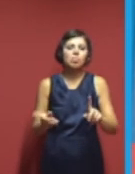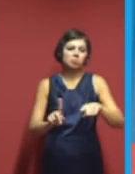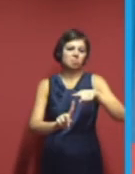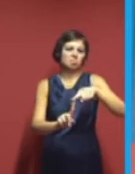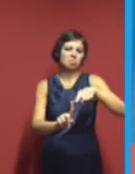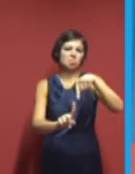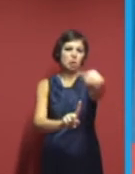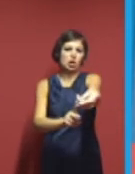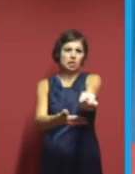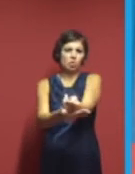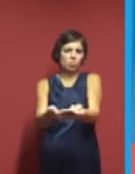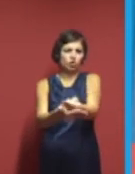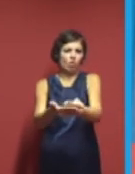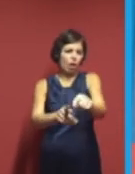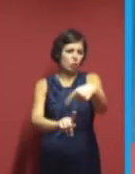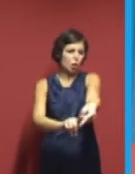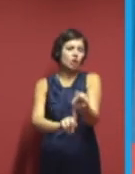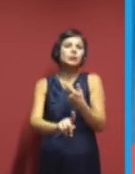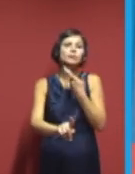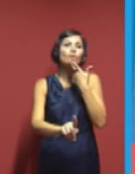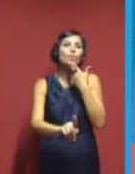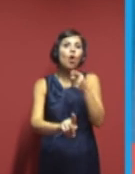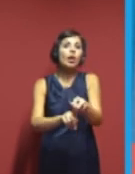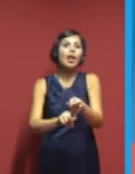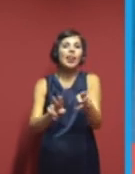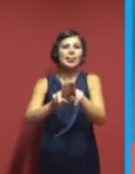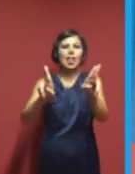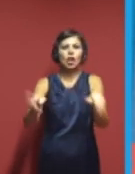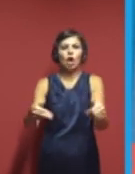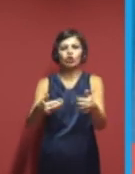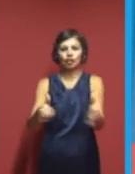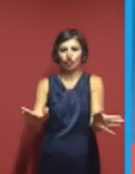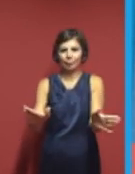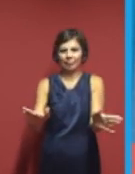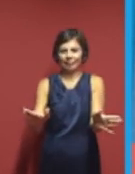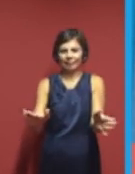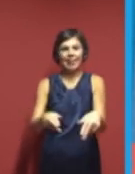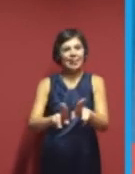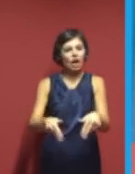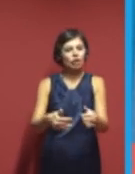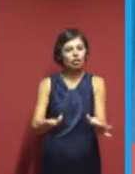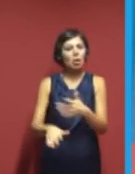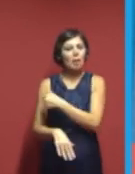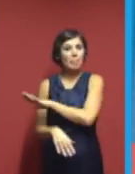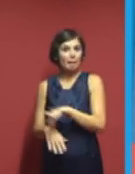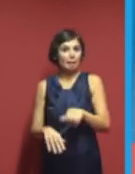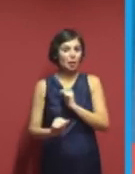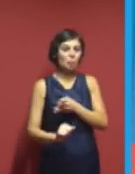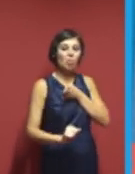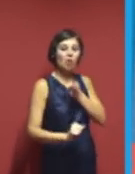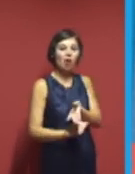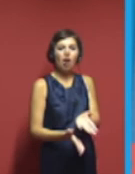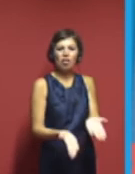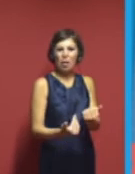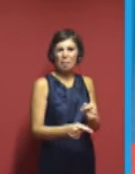kids can purchase materials to use during our activities. And we envision a future where we have chapters of Maker Kids all around the